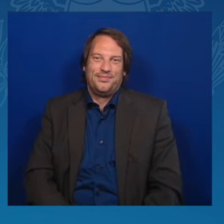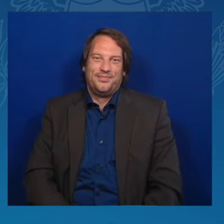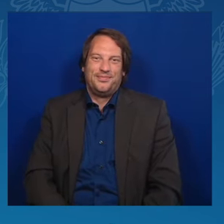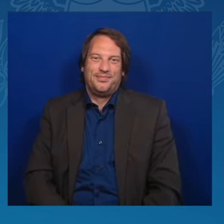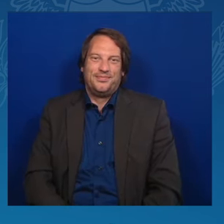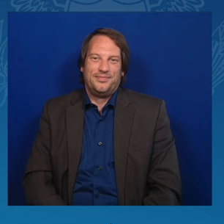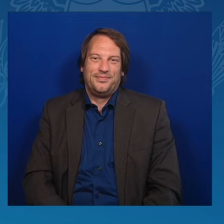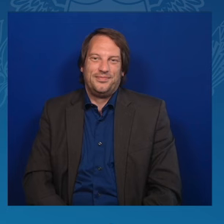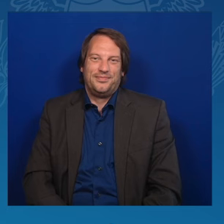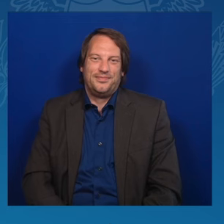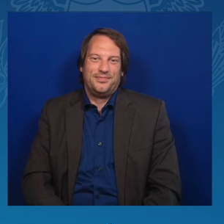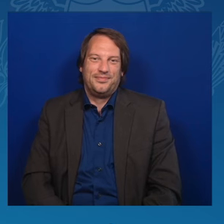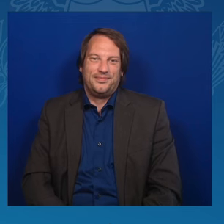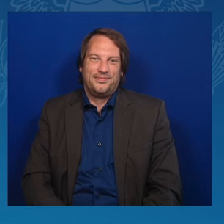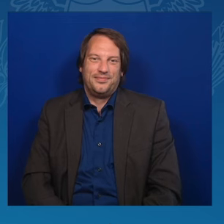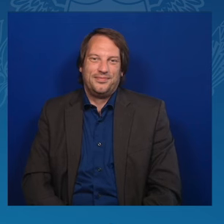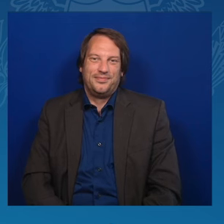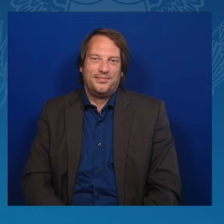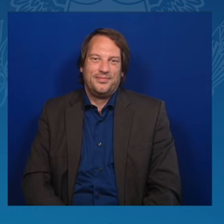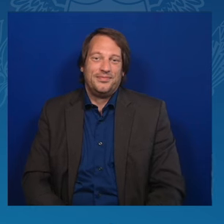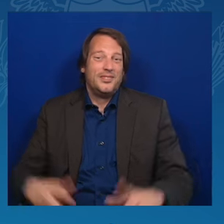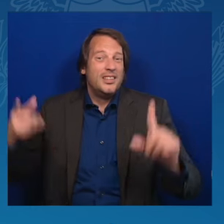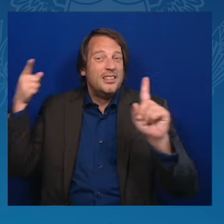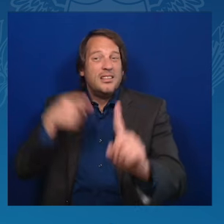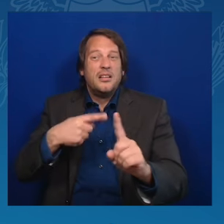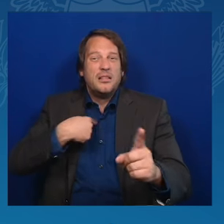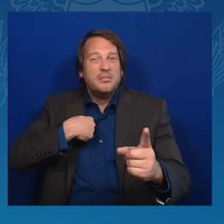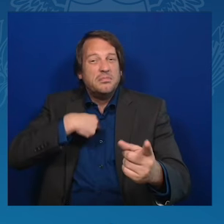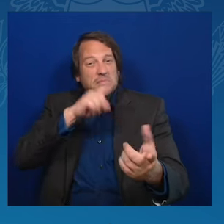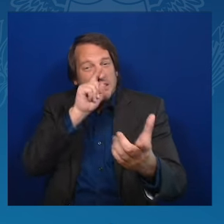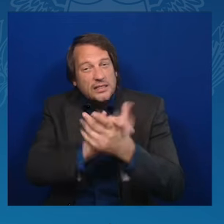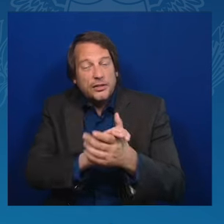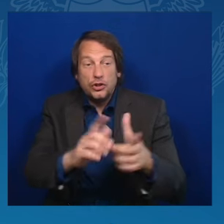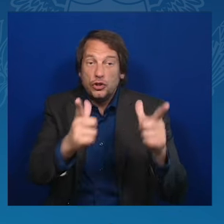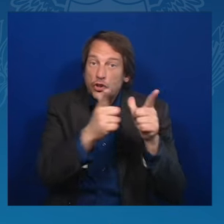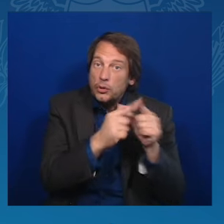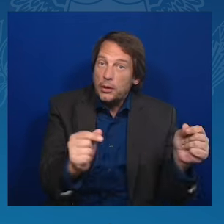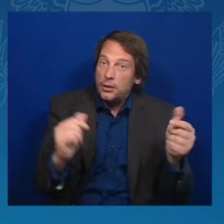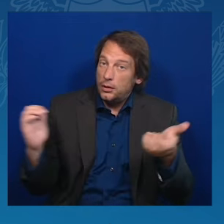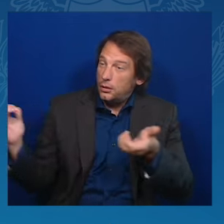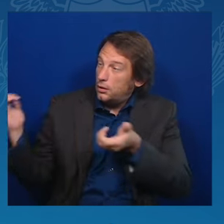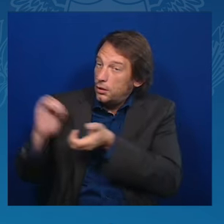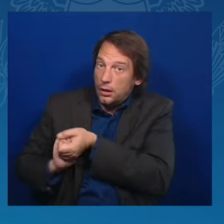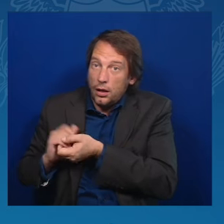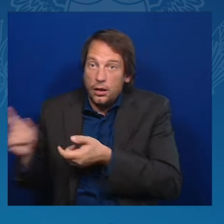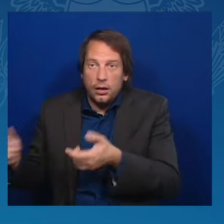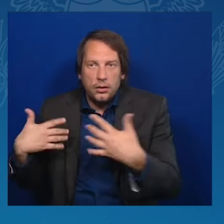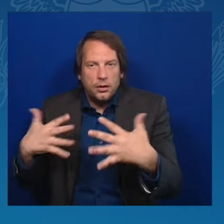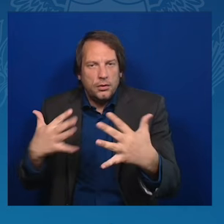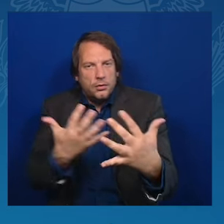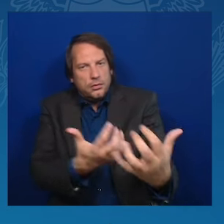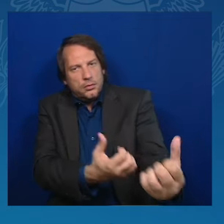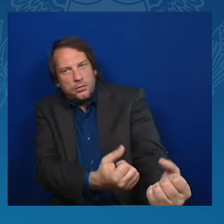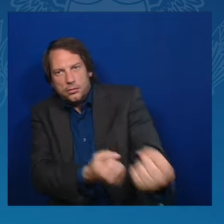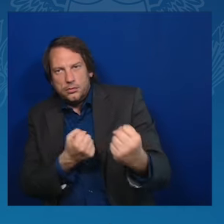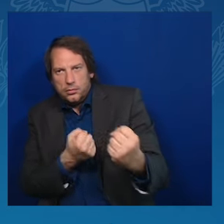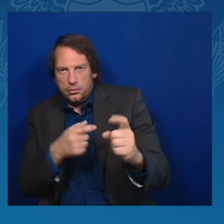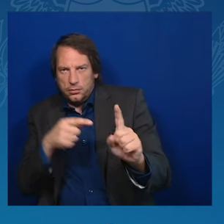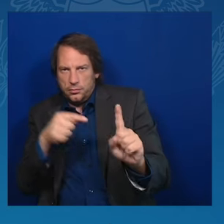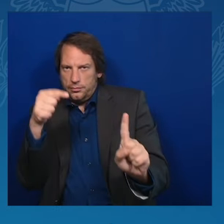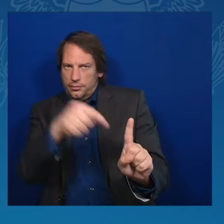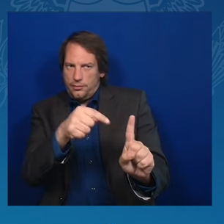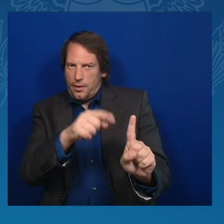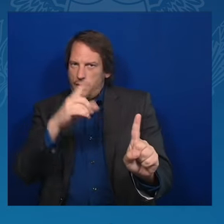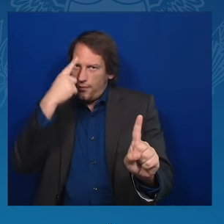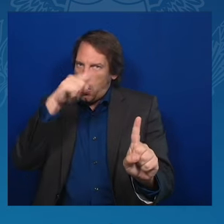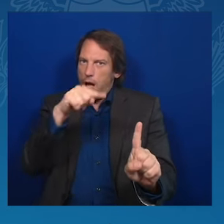Ultimately, I believe the U.S.-Japan alliance is a source of great strength for the United States, militarily,